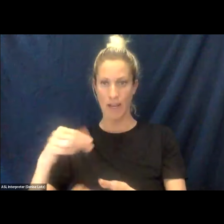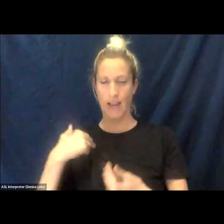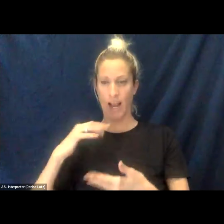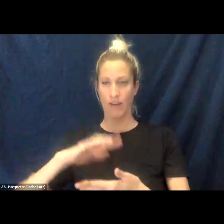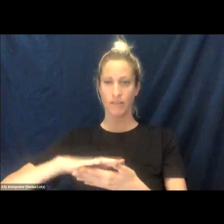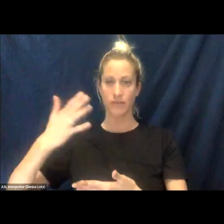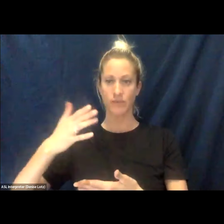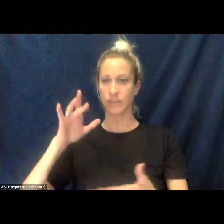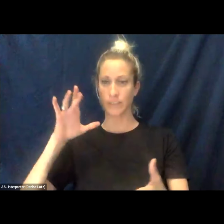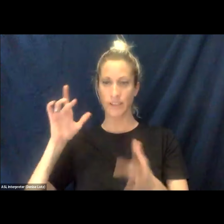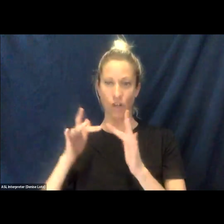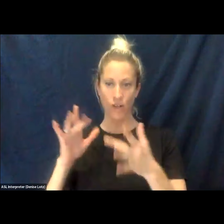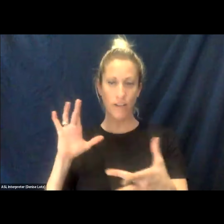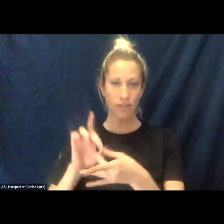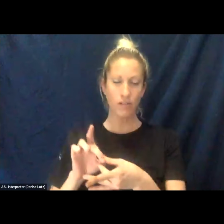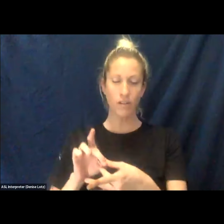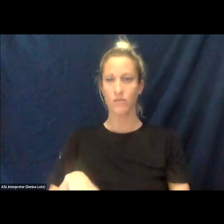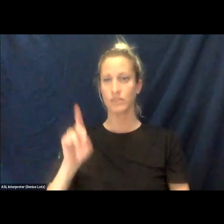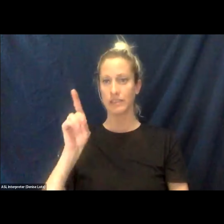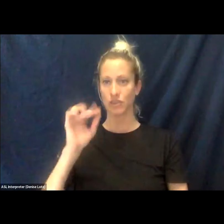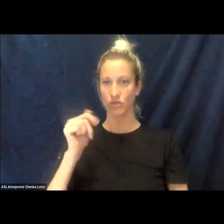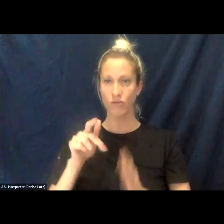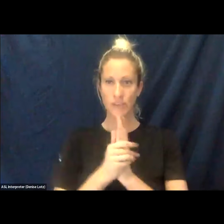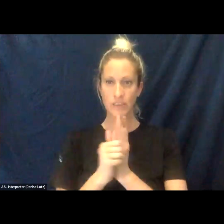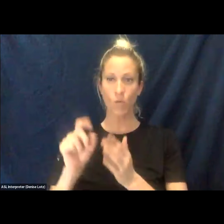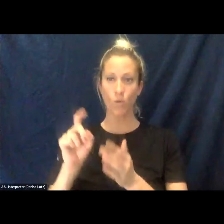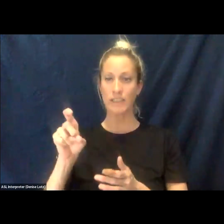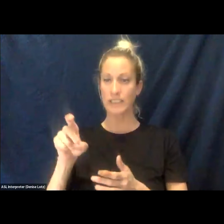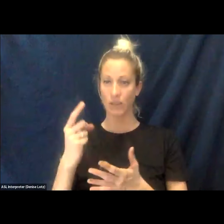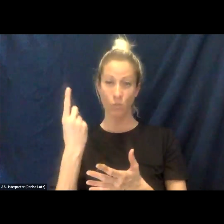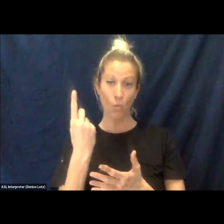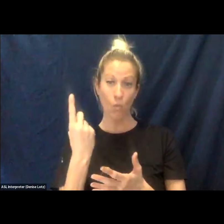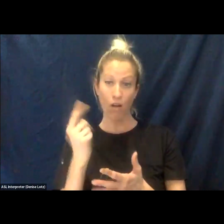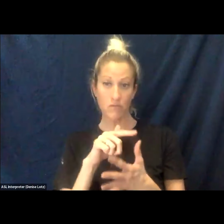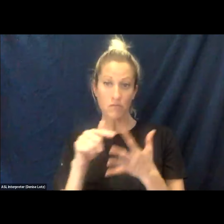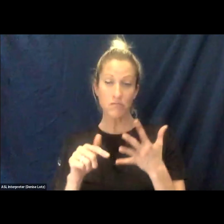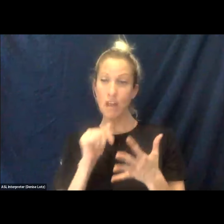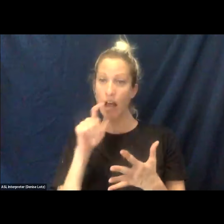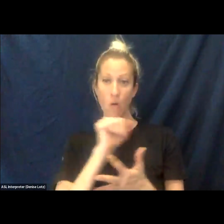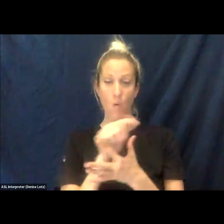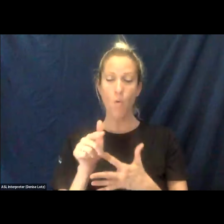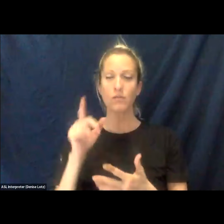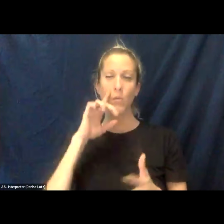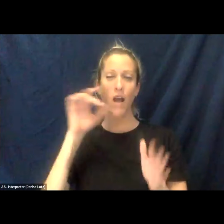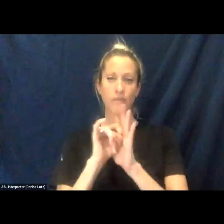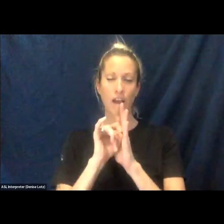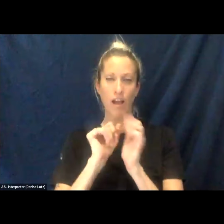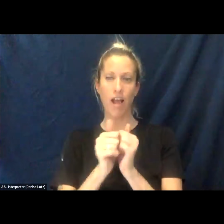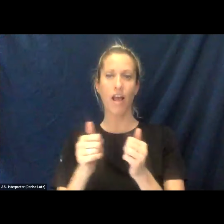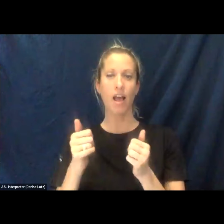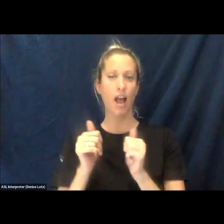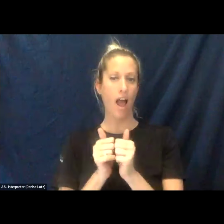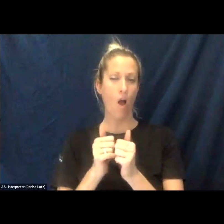internet connection? Do they need the digital skills? Do they need just one of those? And we can really identify what it is that they need, help guide them through